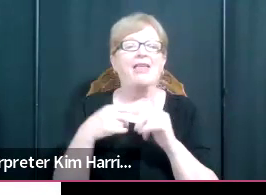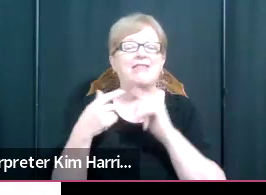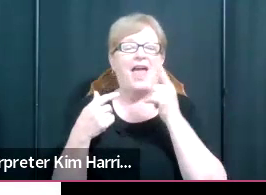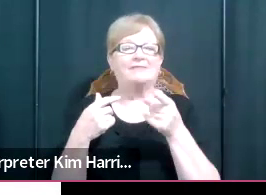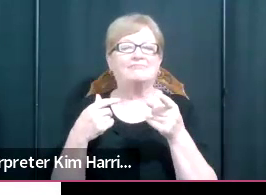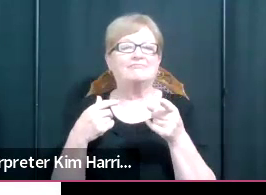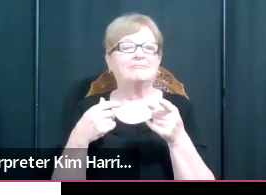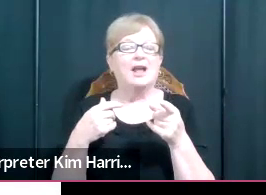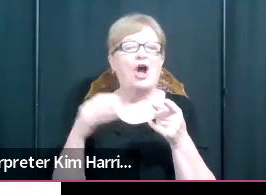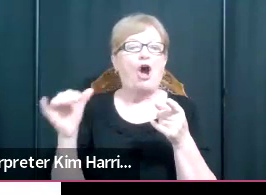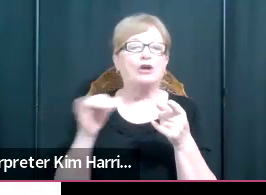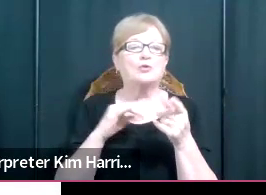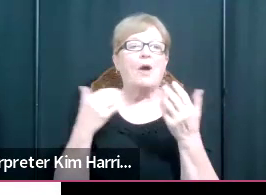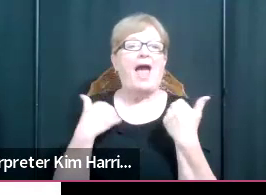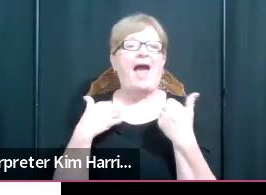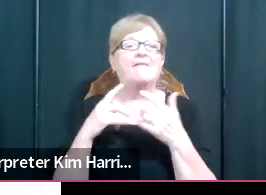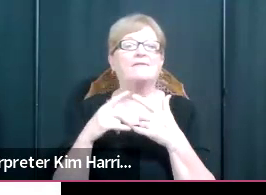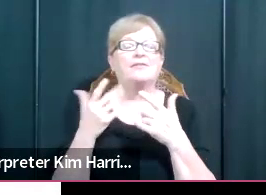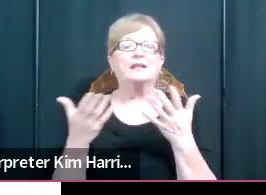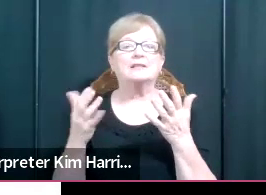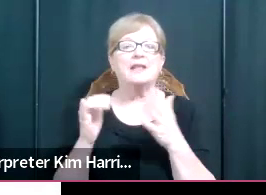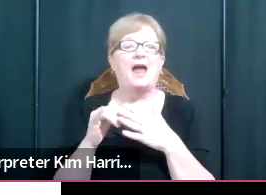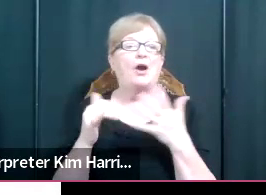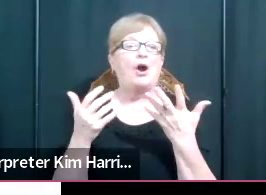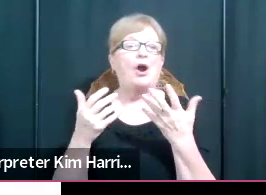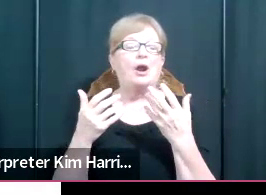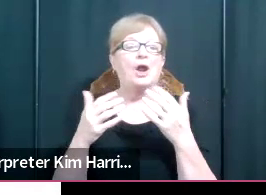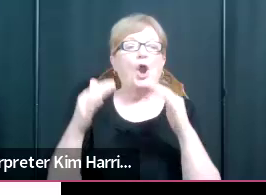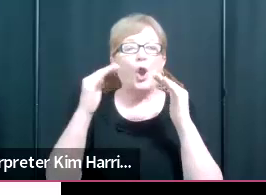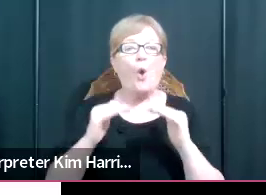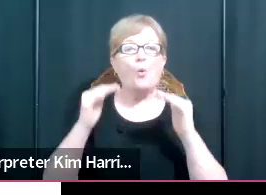that are much quote unquote lower tech.